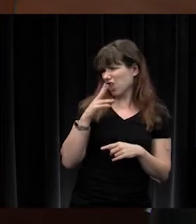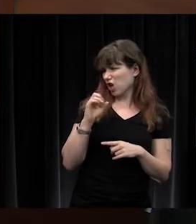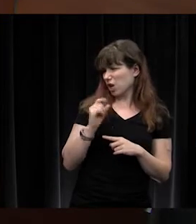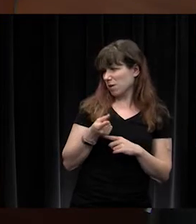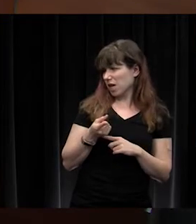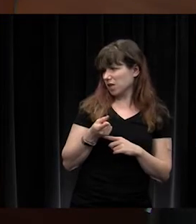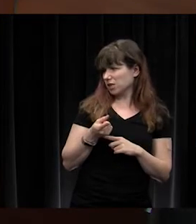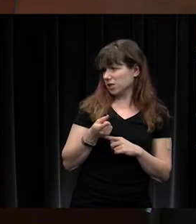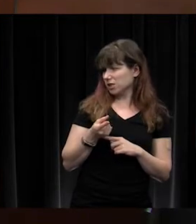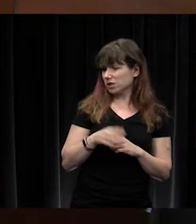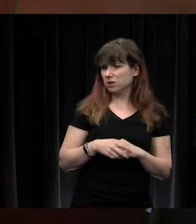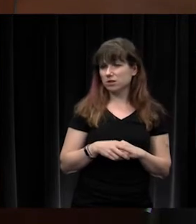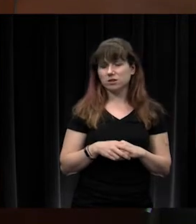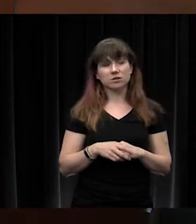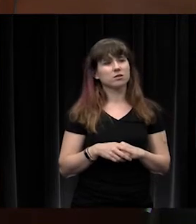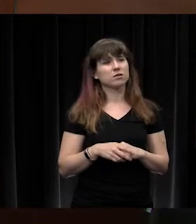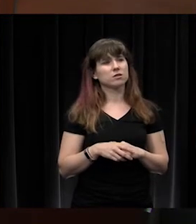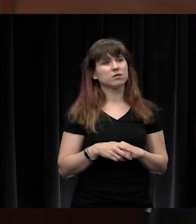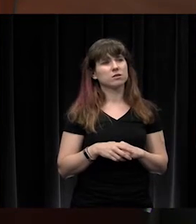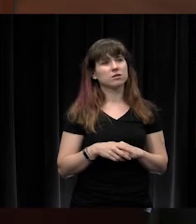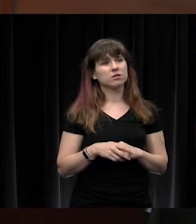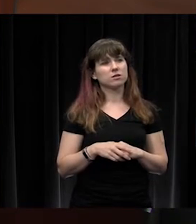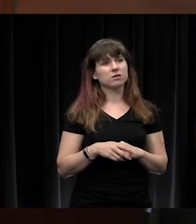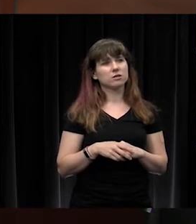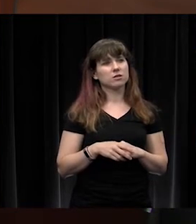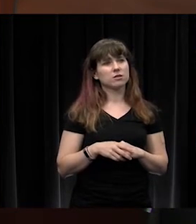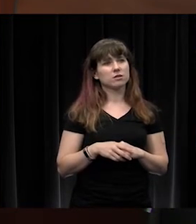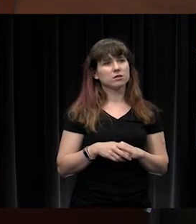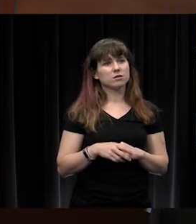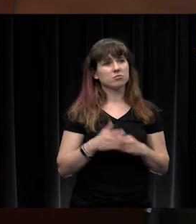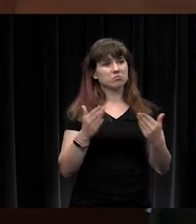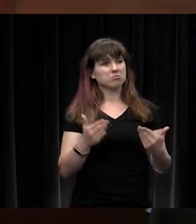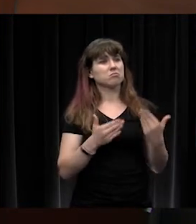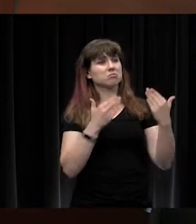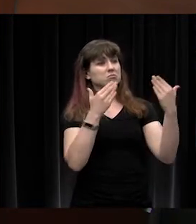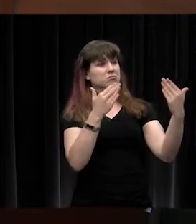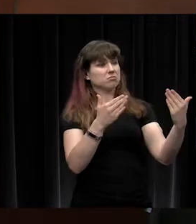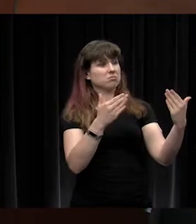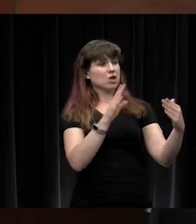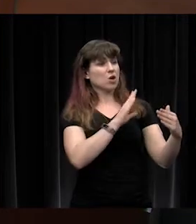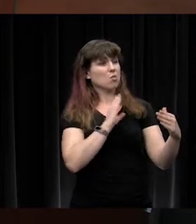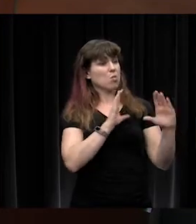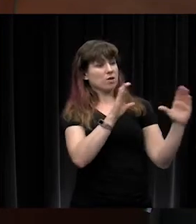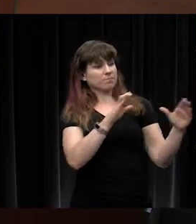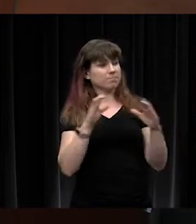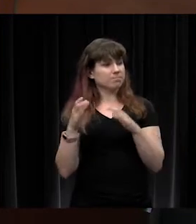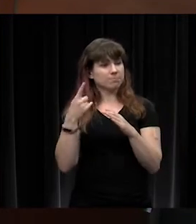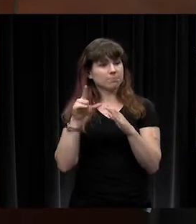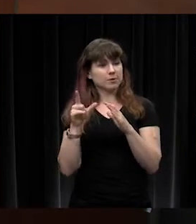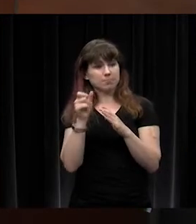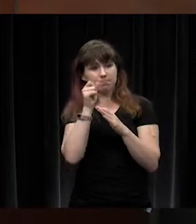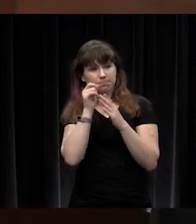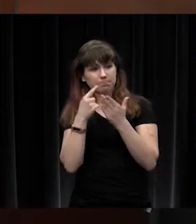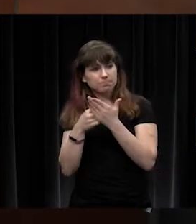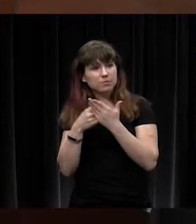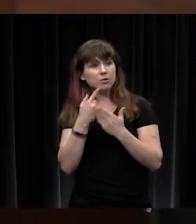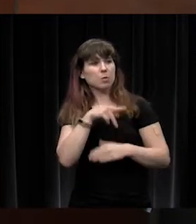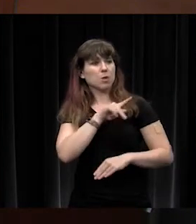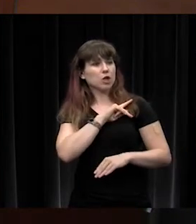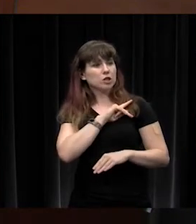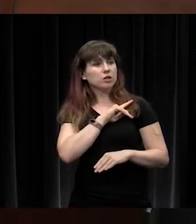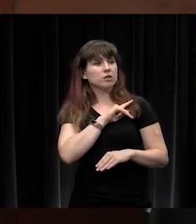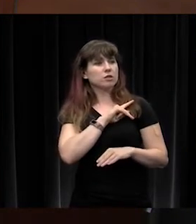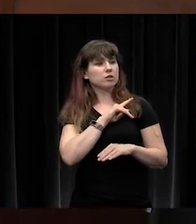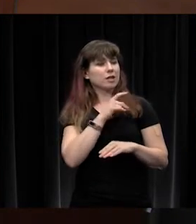minutes? Okay. I'd move the board adjourn to executive session for the purpose of discussing personnel matters